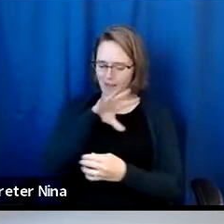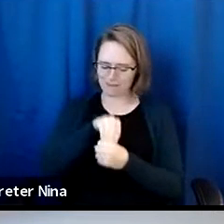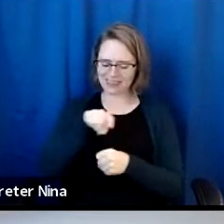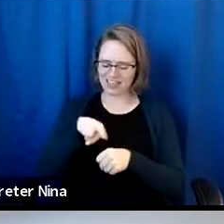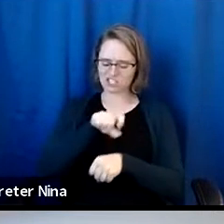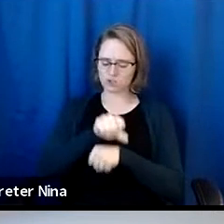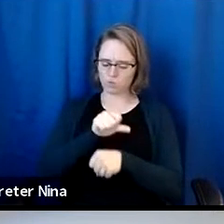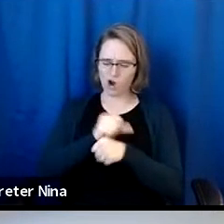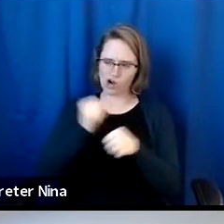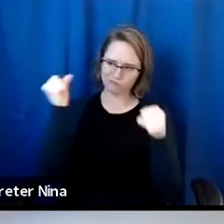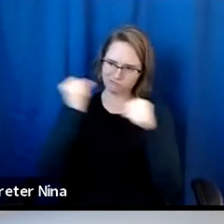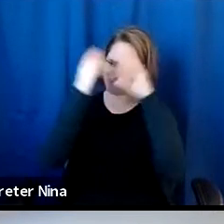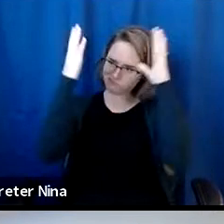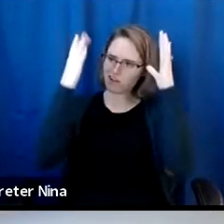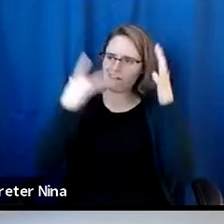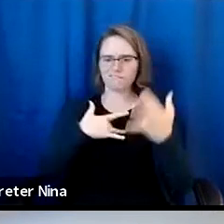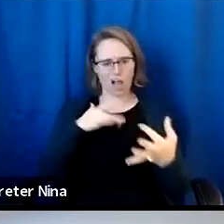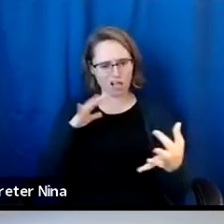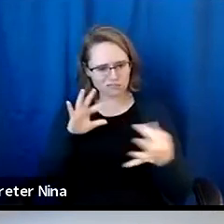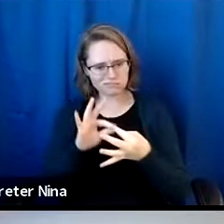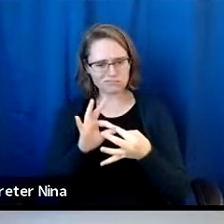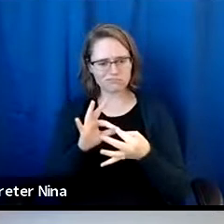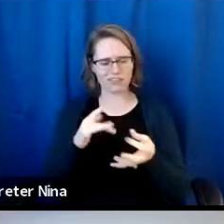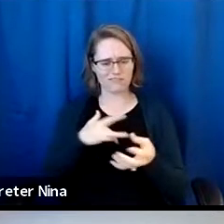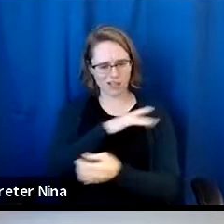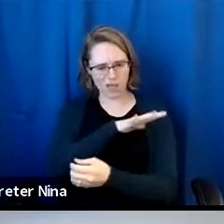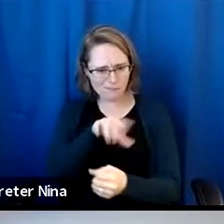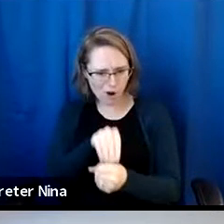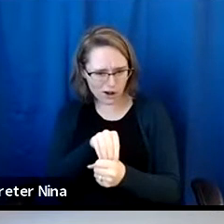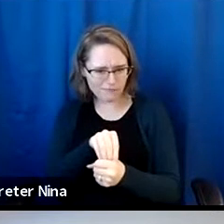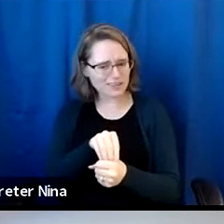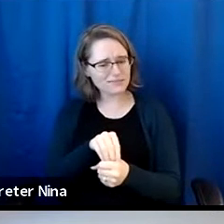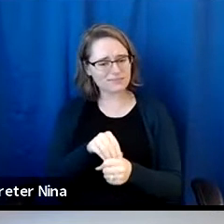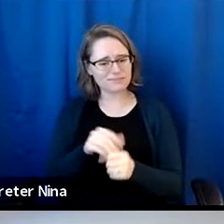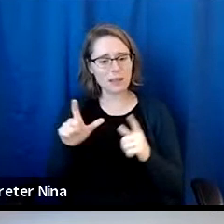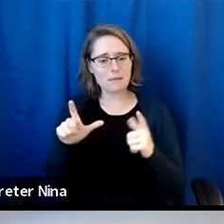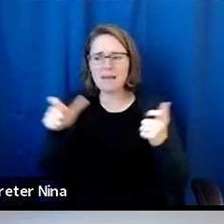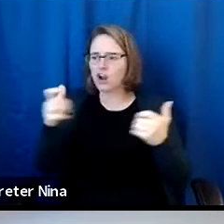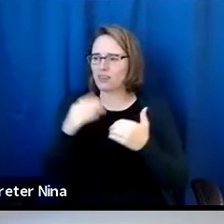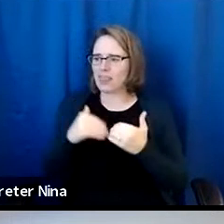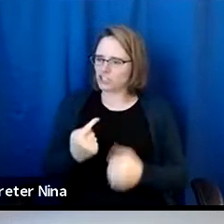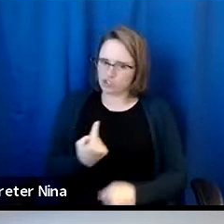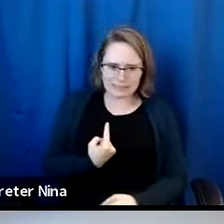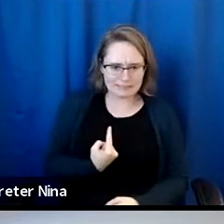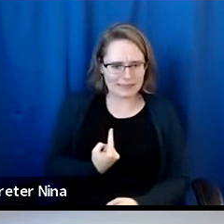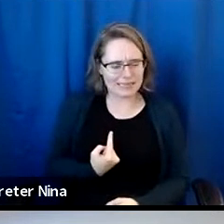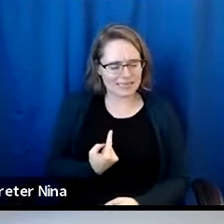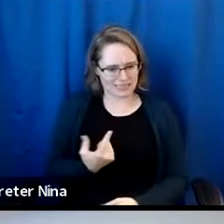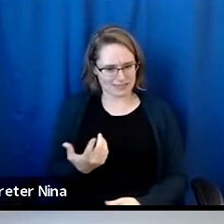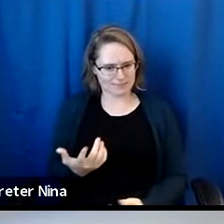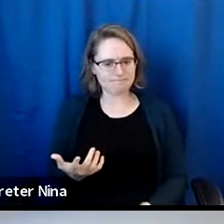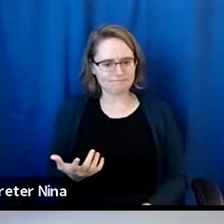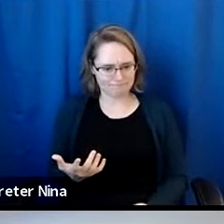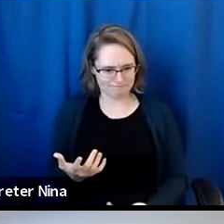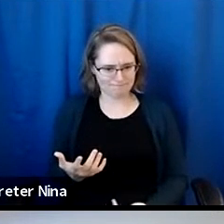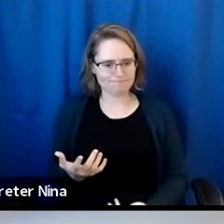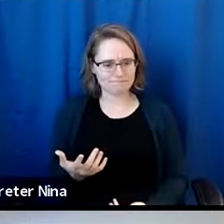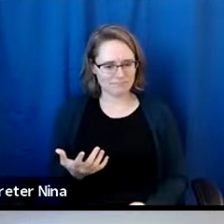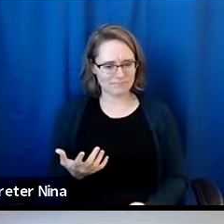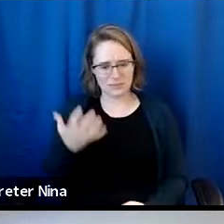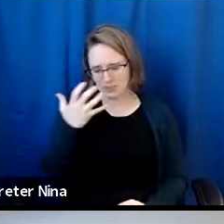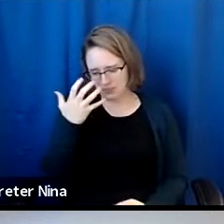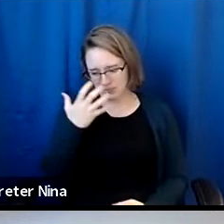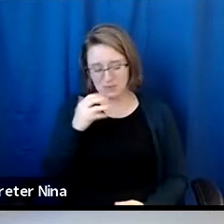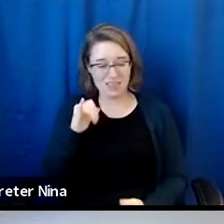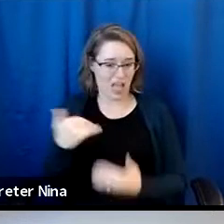feel connected to it and a part of something bigger than any individual or any one of us, is a real part